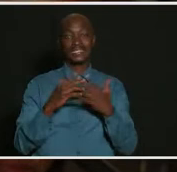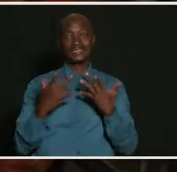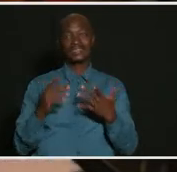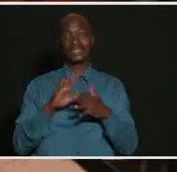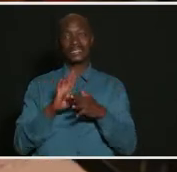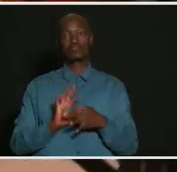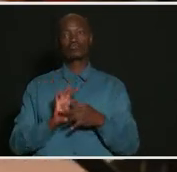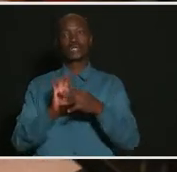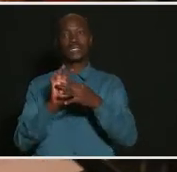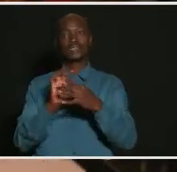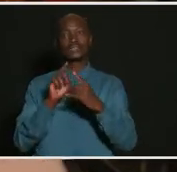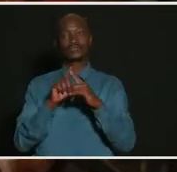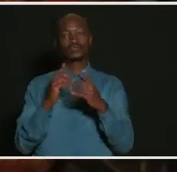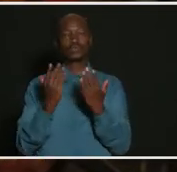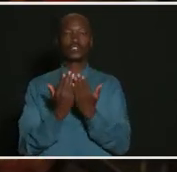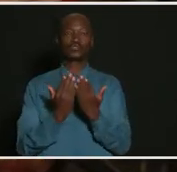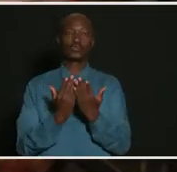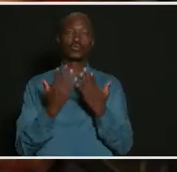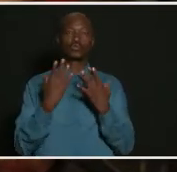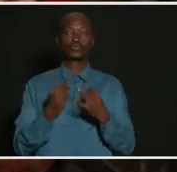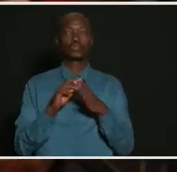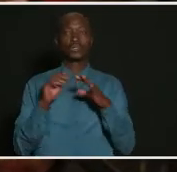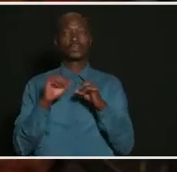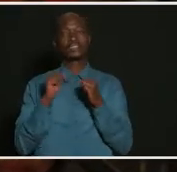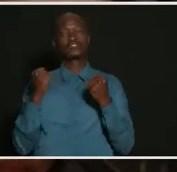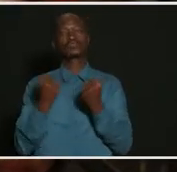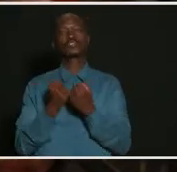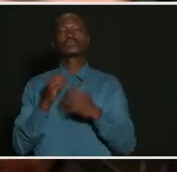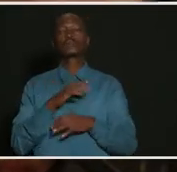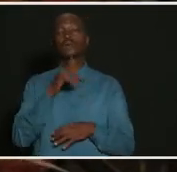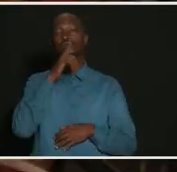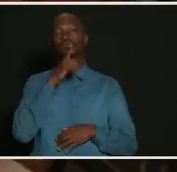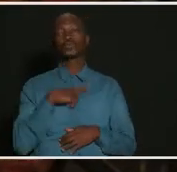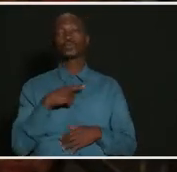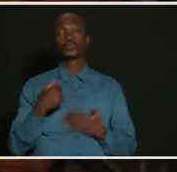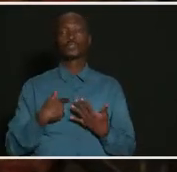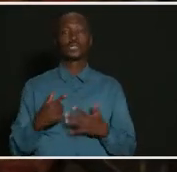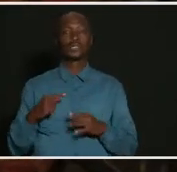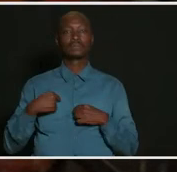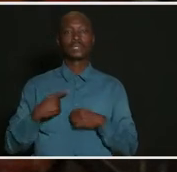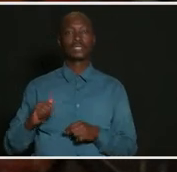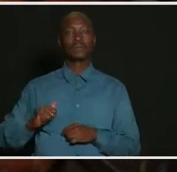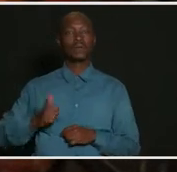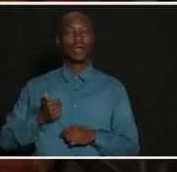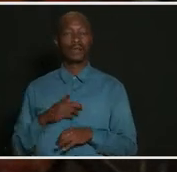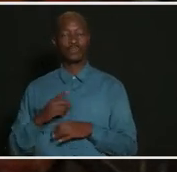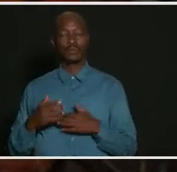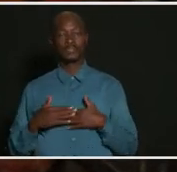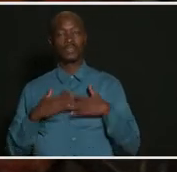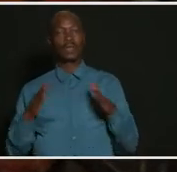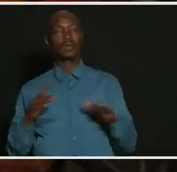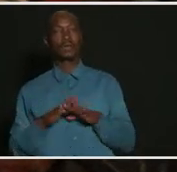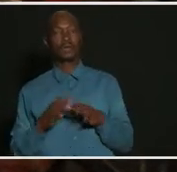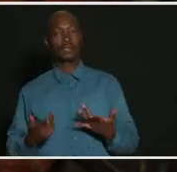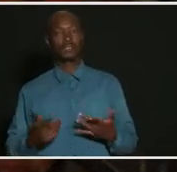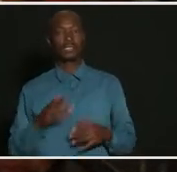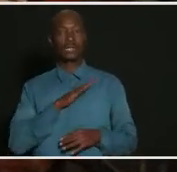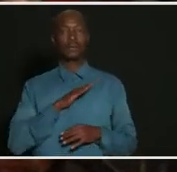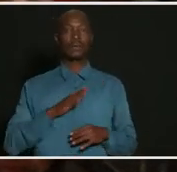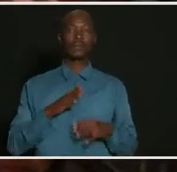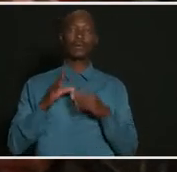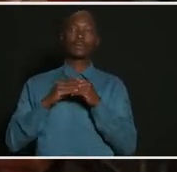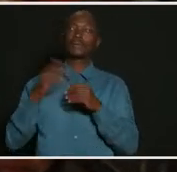in relation to the school so that we don't have a situation where I'm told that me my fiance I need to disclose that I'm a board member